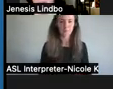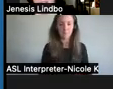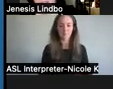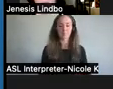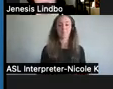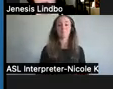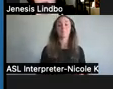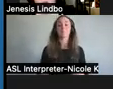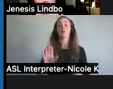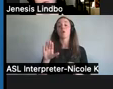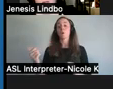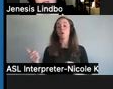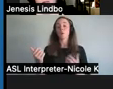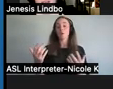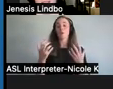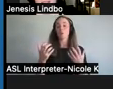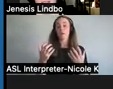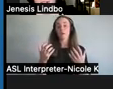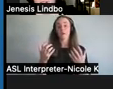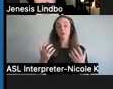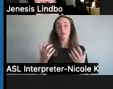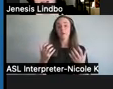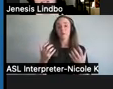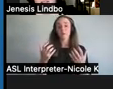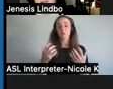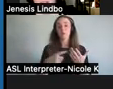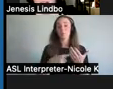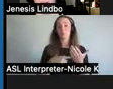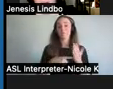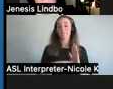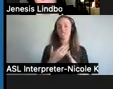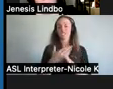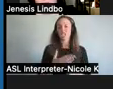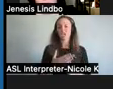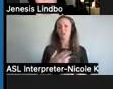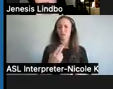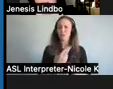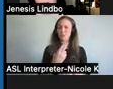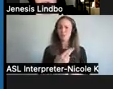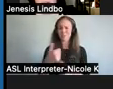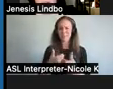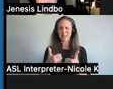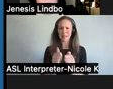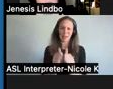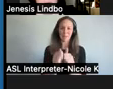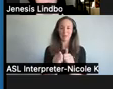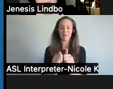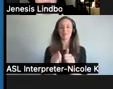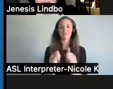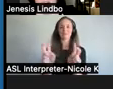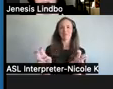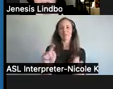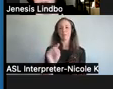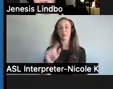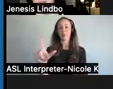The other thing that I want to utilize or share is utilizing game as a tool. So we can use gaming as